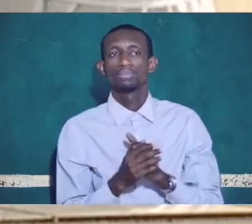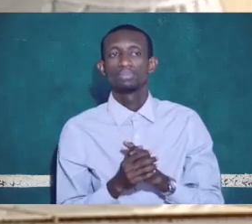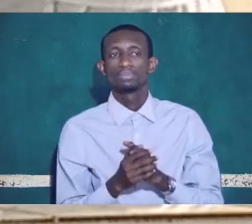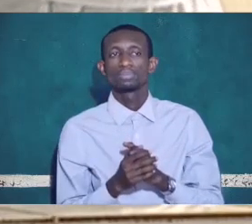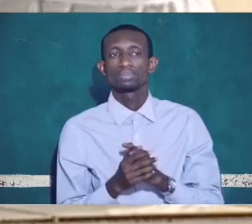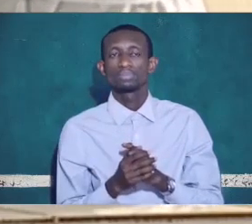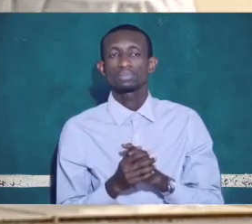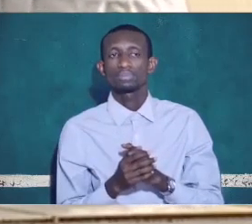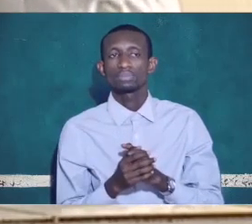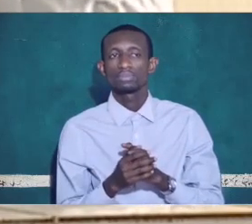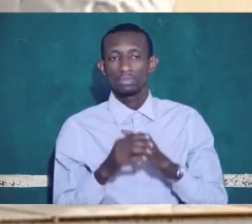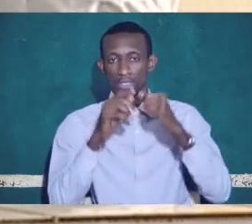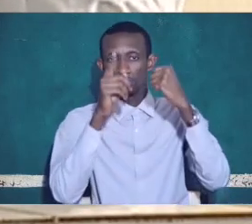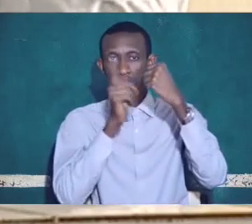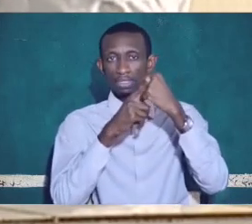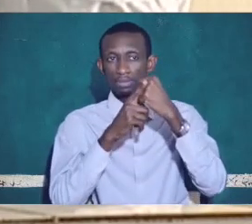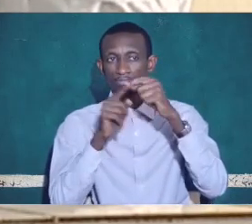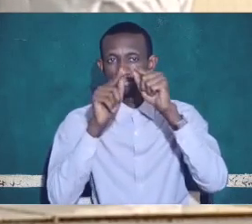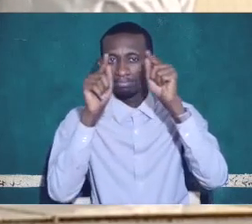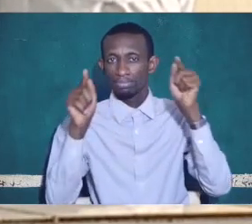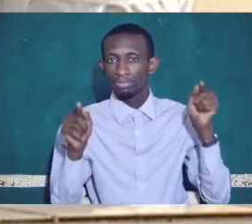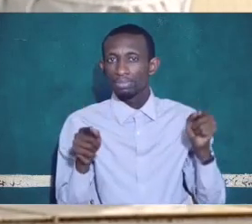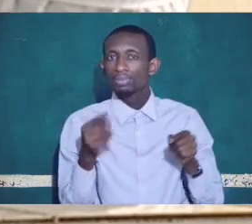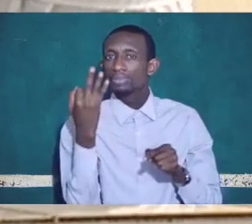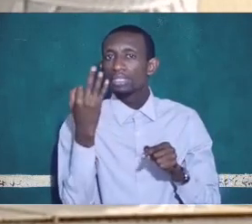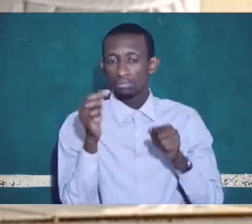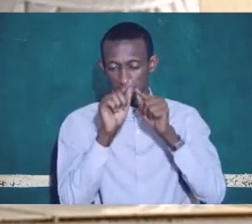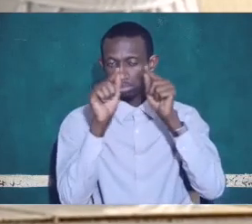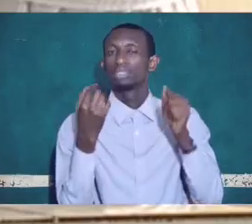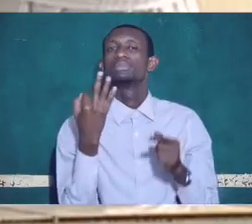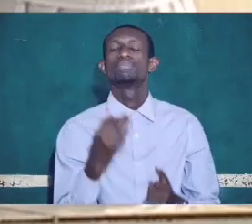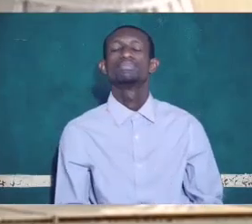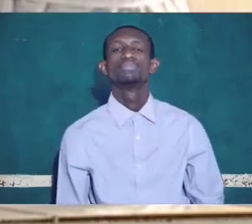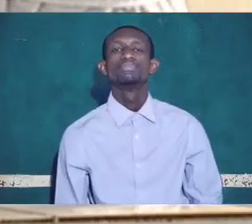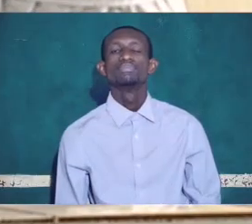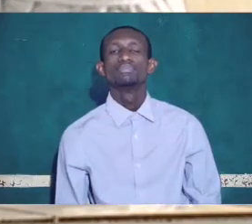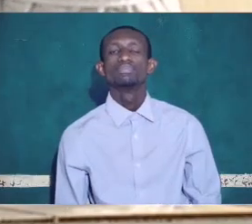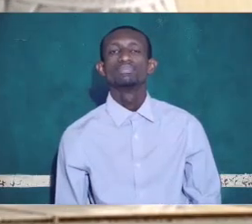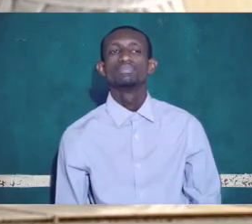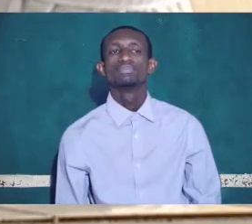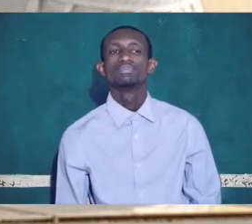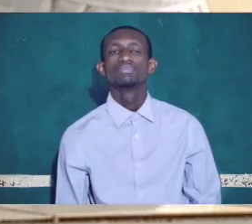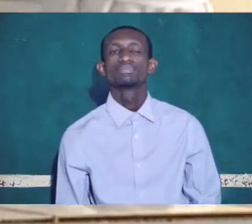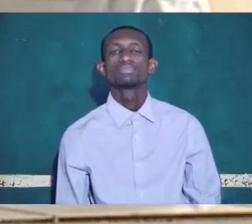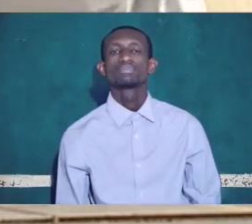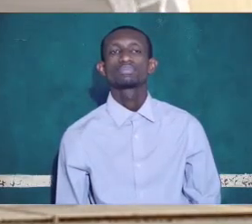and 6 electrons in the third energy level.